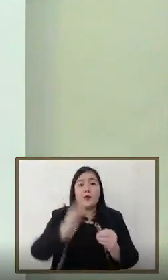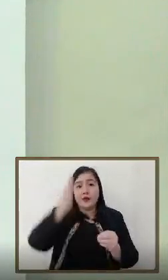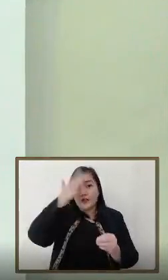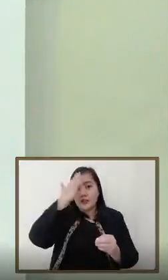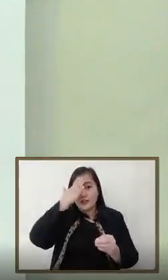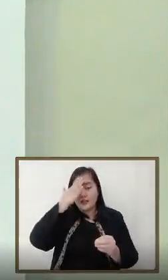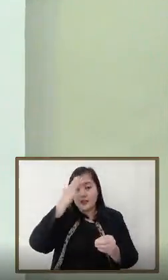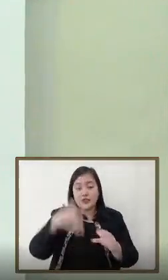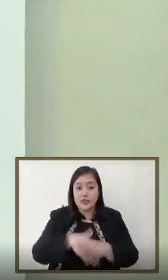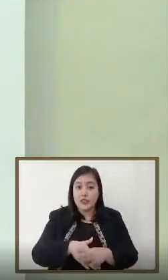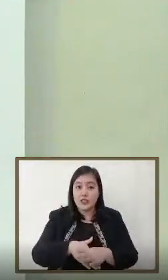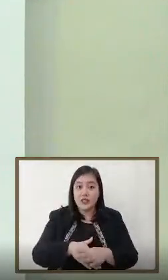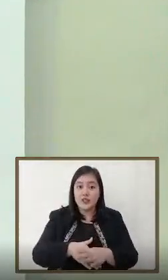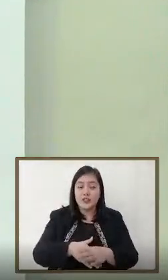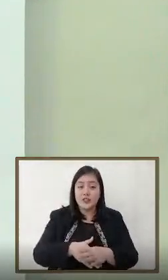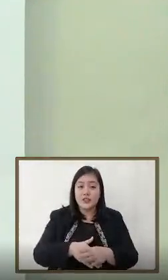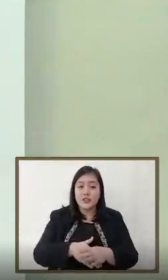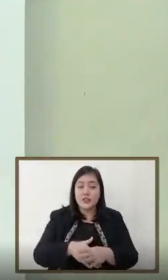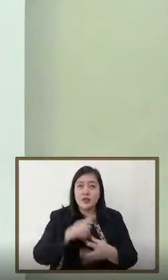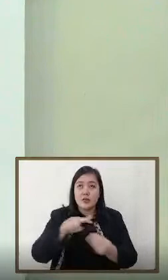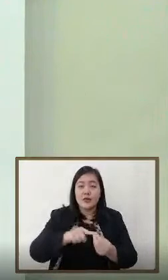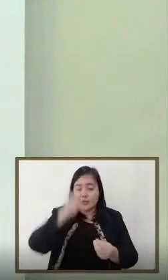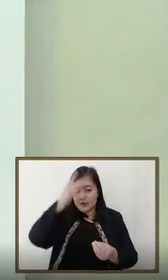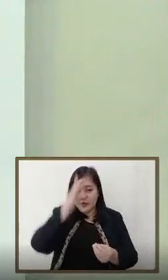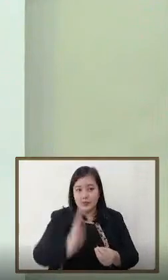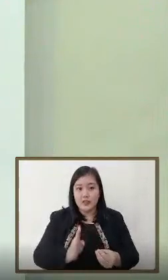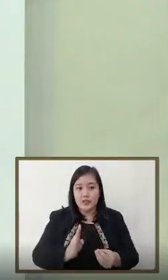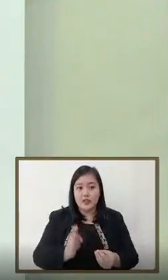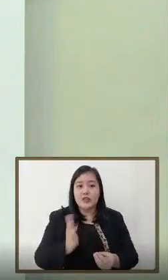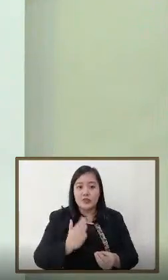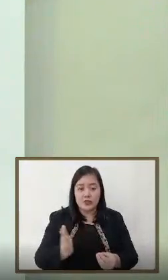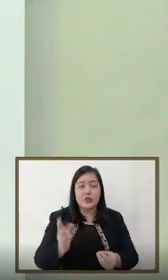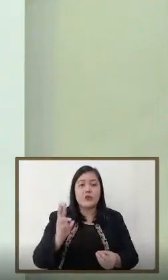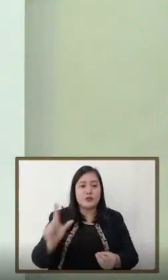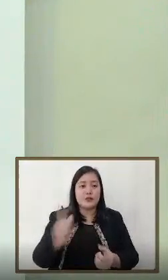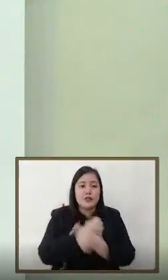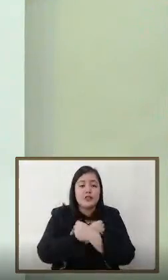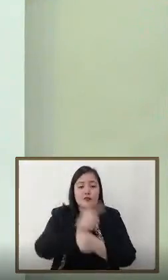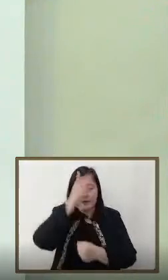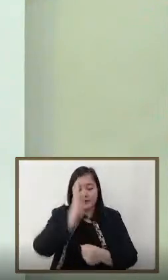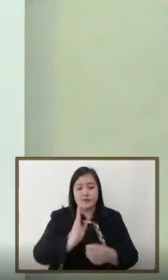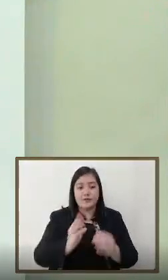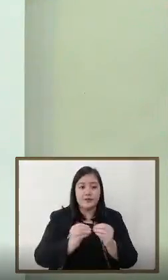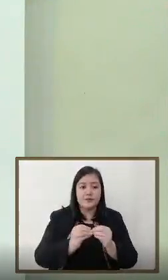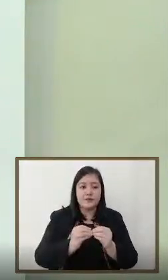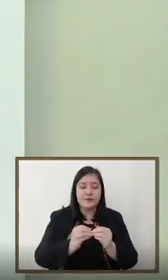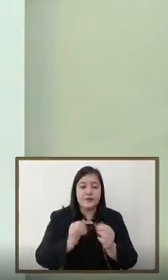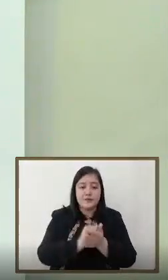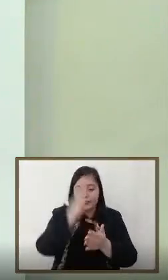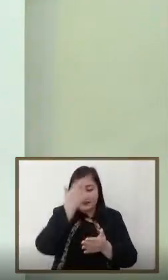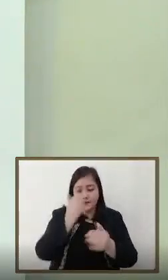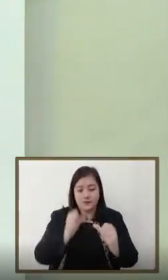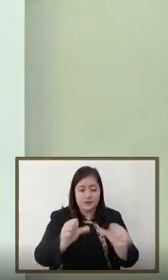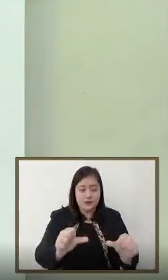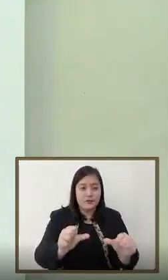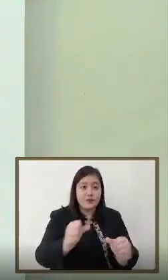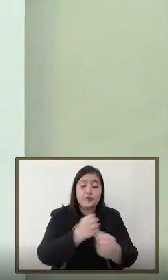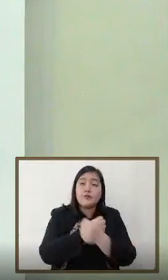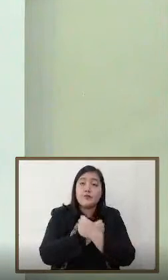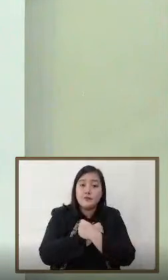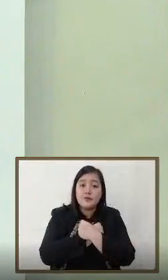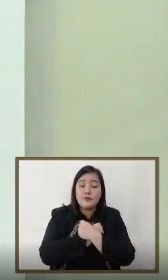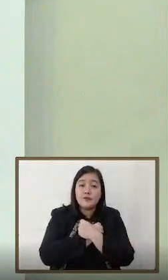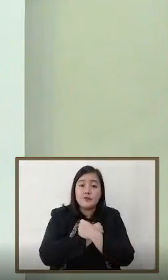church, everyone, I'm asking you to please continue praying for me and my family. And I know and I am